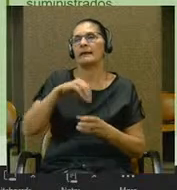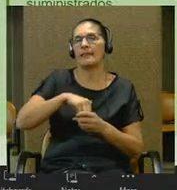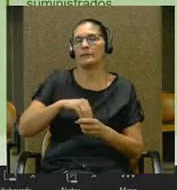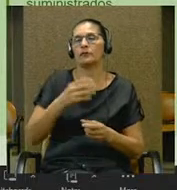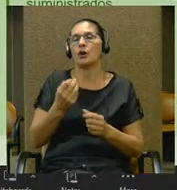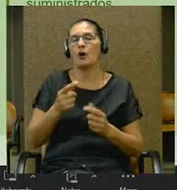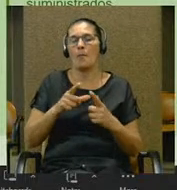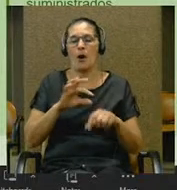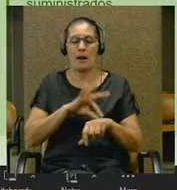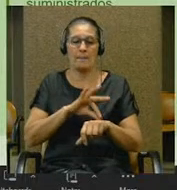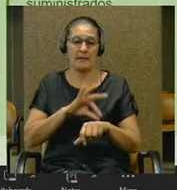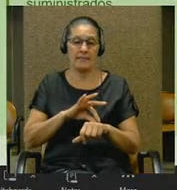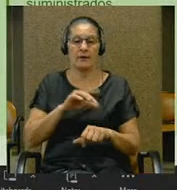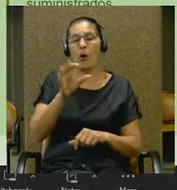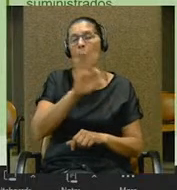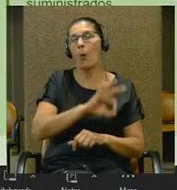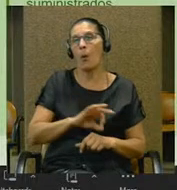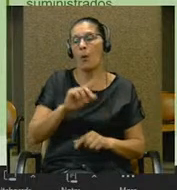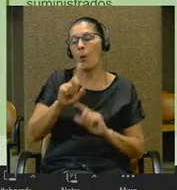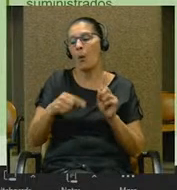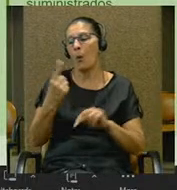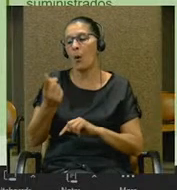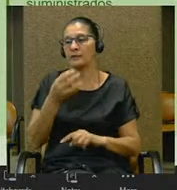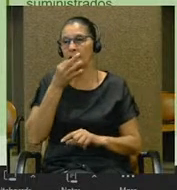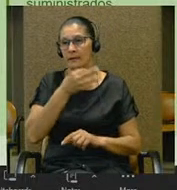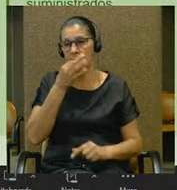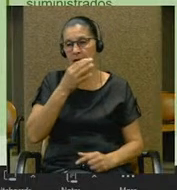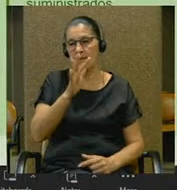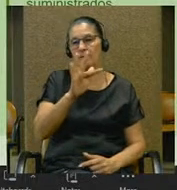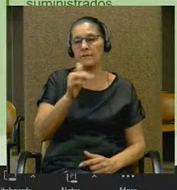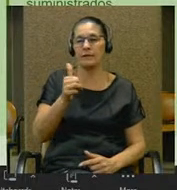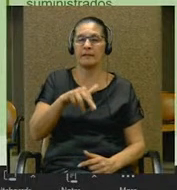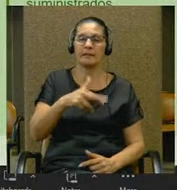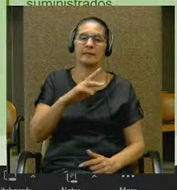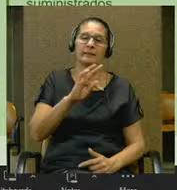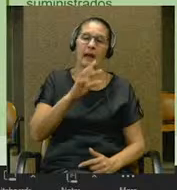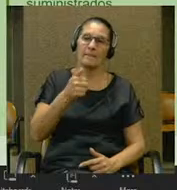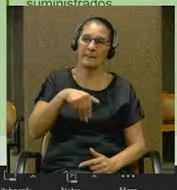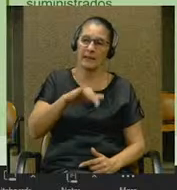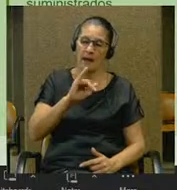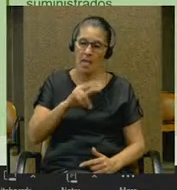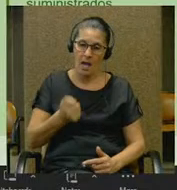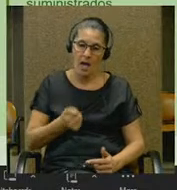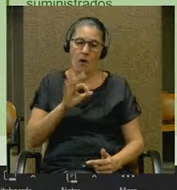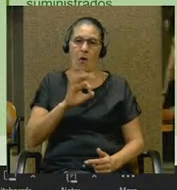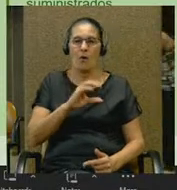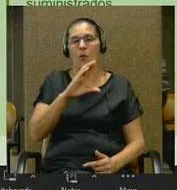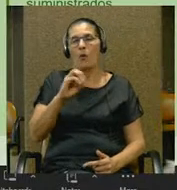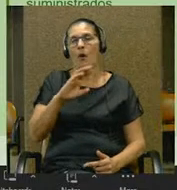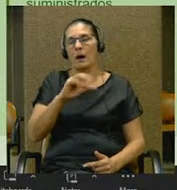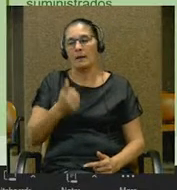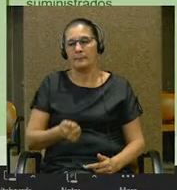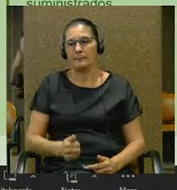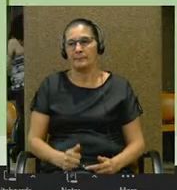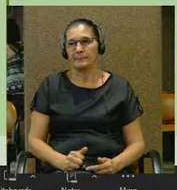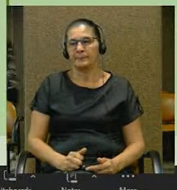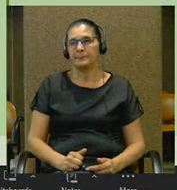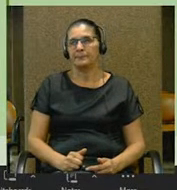change from the opioids for medical use and other substances like amphetamines, cocaine, or others.